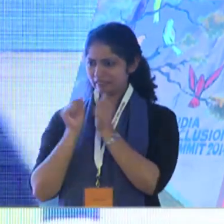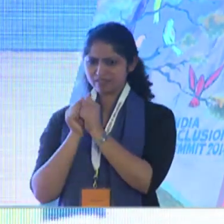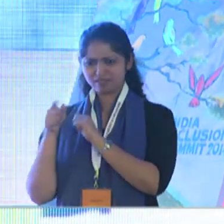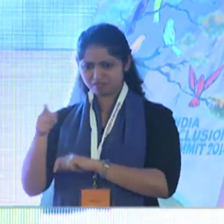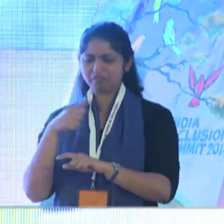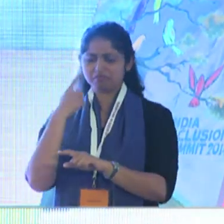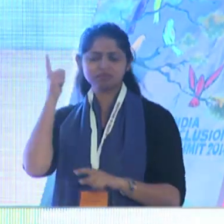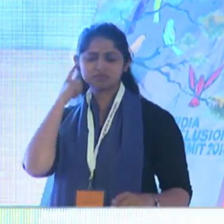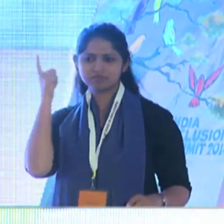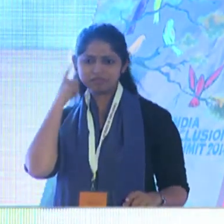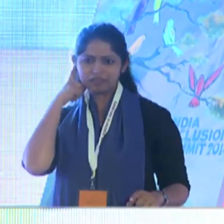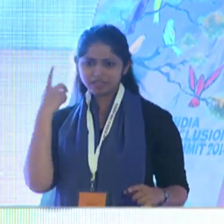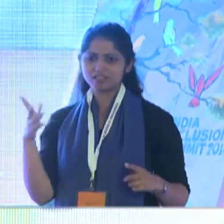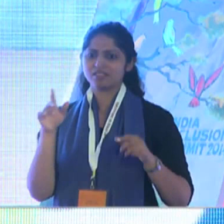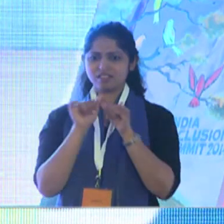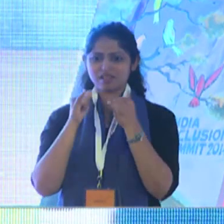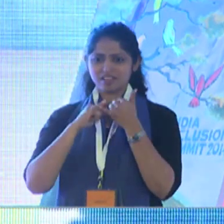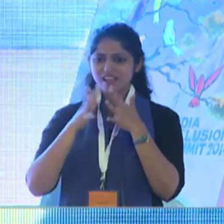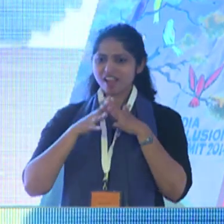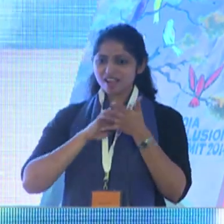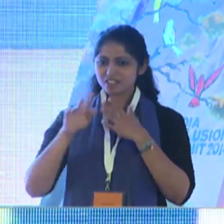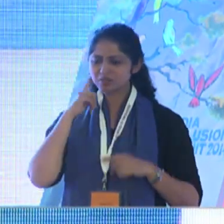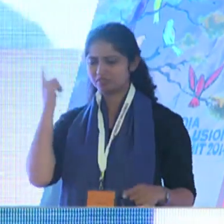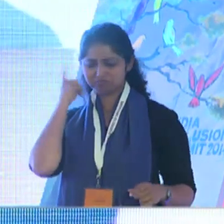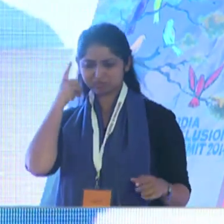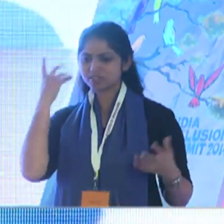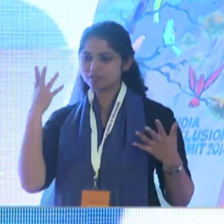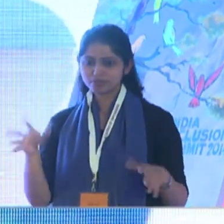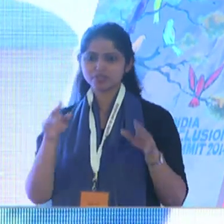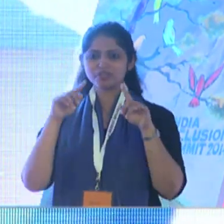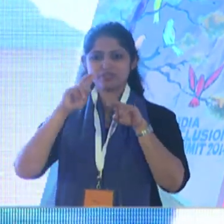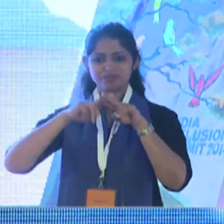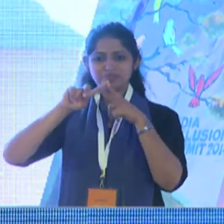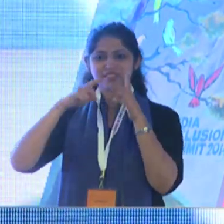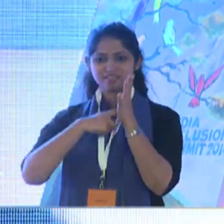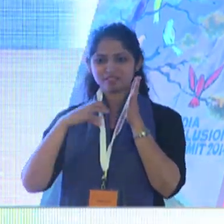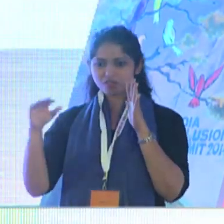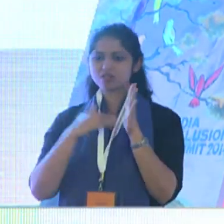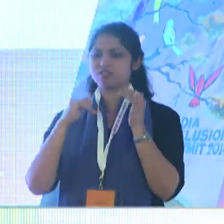and listening to Ashwin and Bharat and Feroz and Sudha,